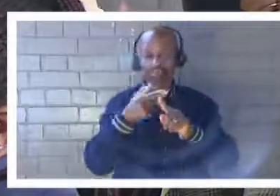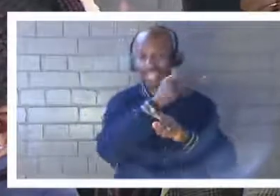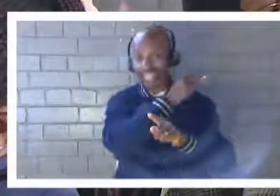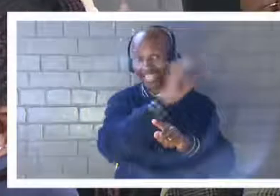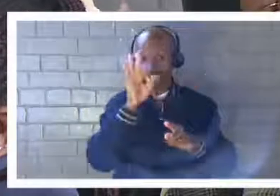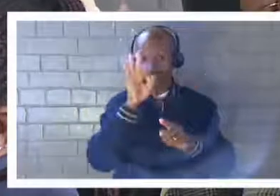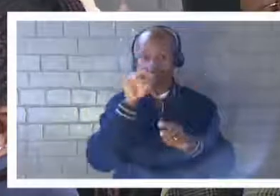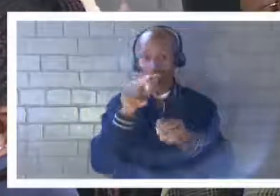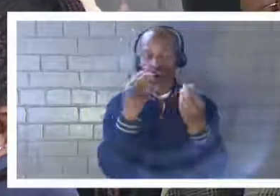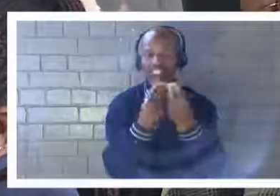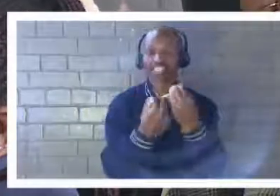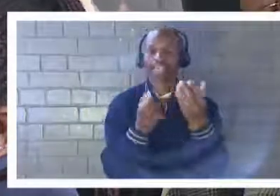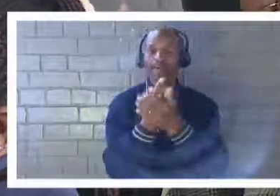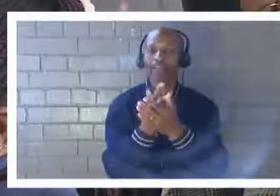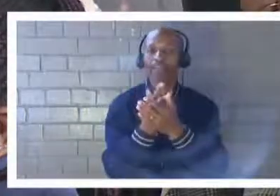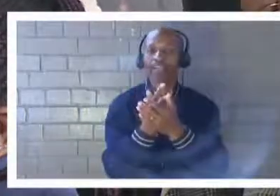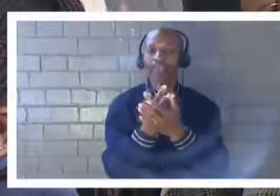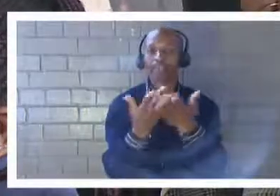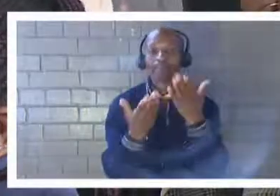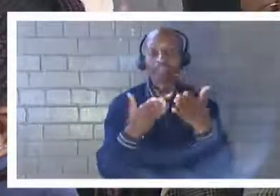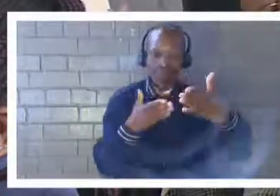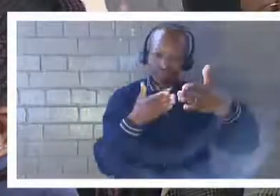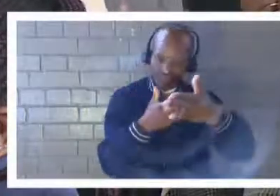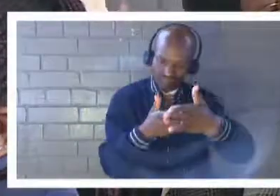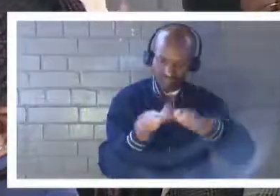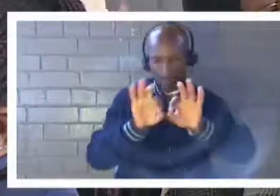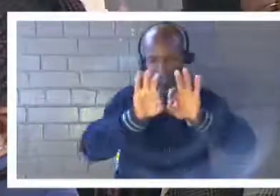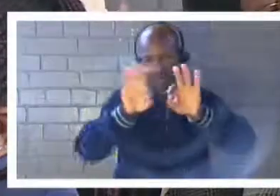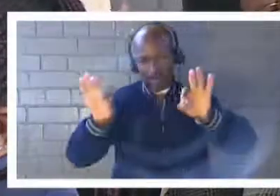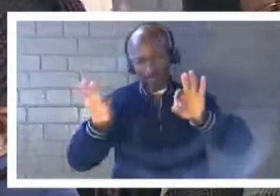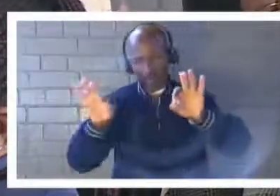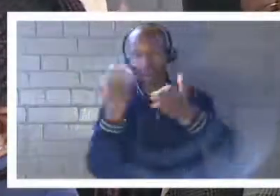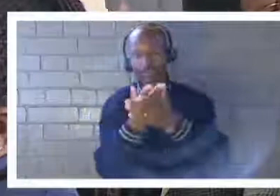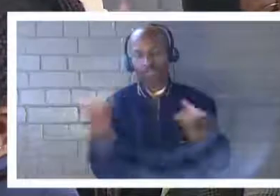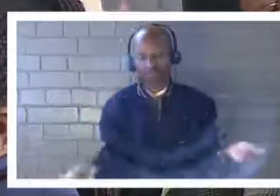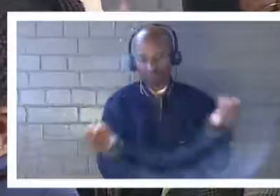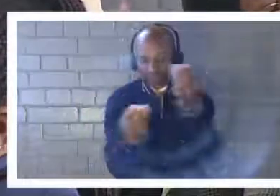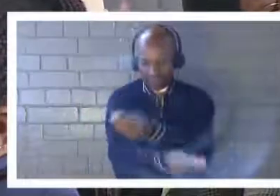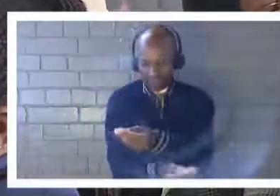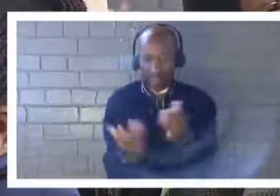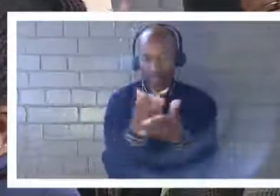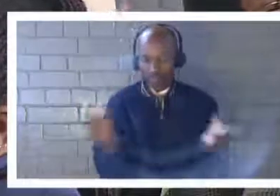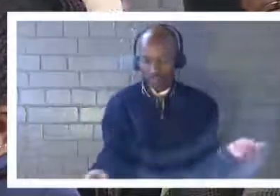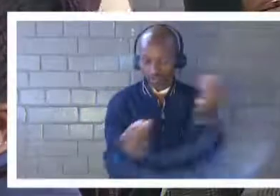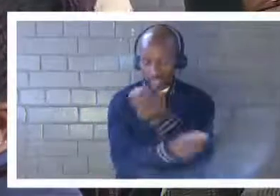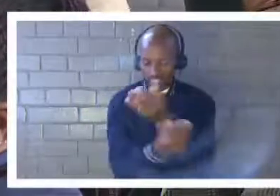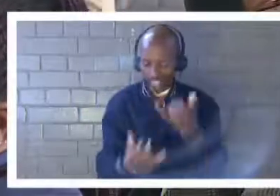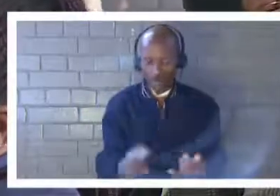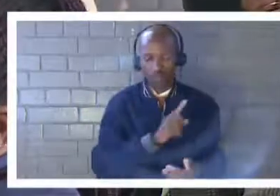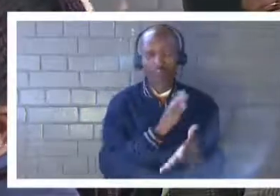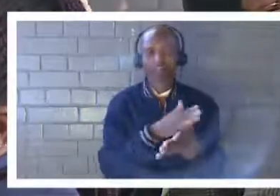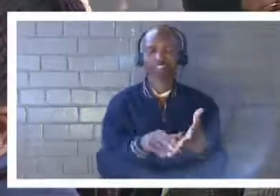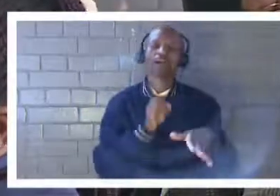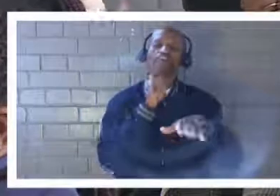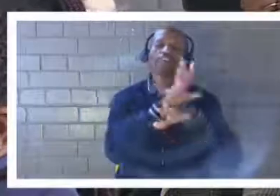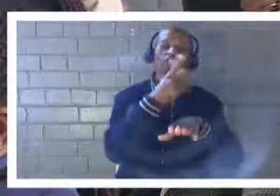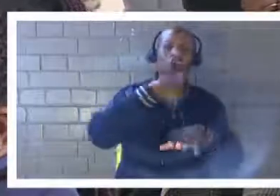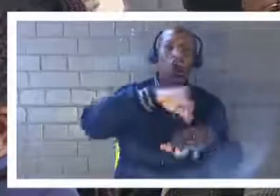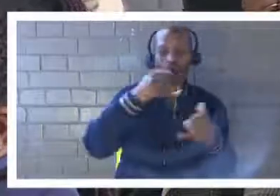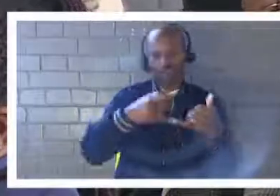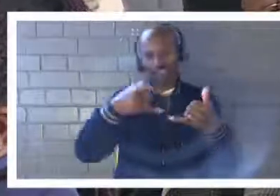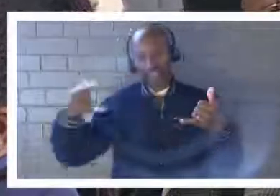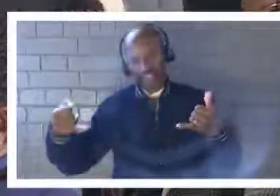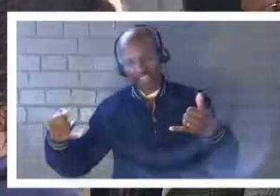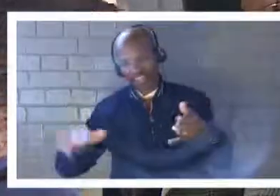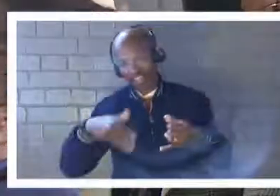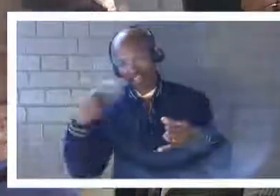If the steam trap has blocked, for an example, or it has to be replaced, it has to be replaced now because it affects all the lines going to